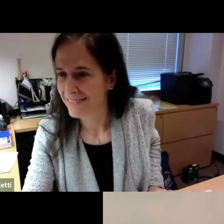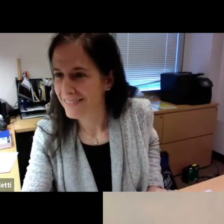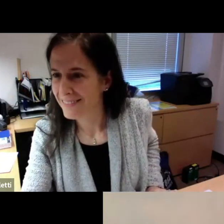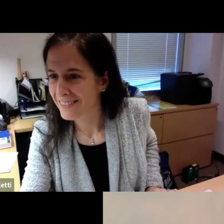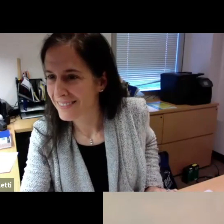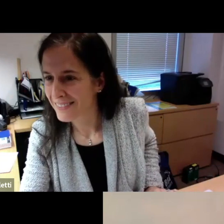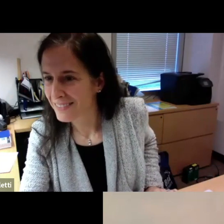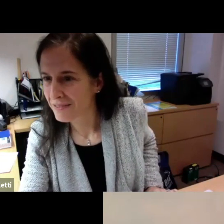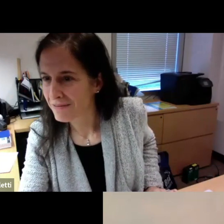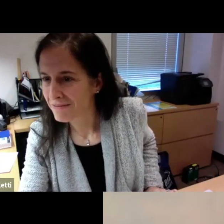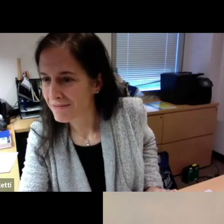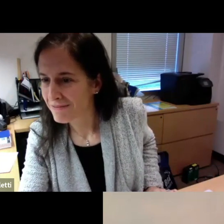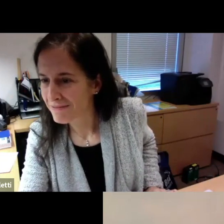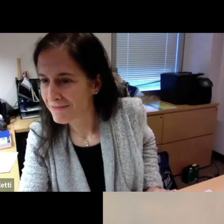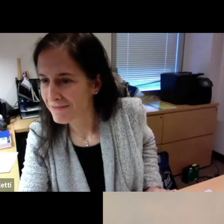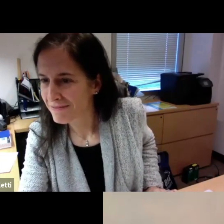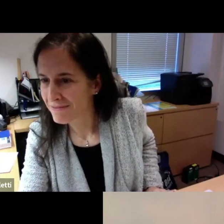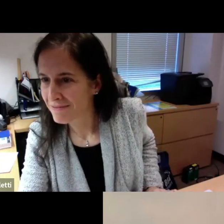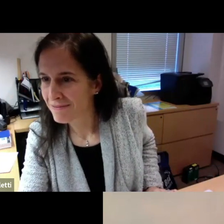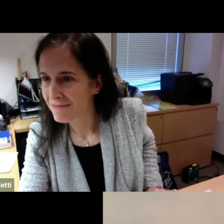it seems to be working now.